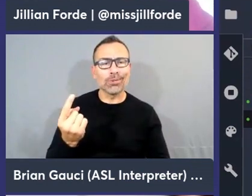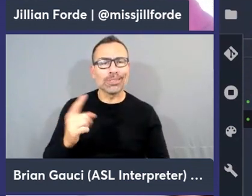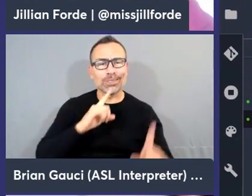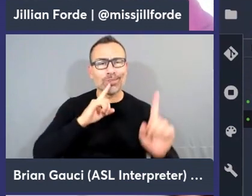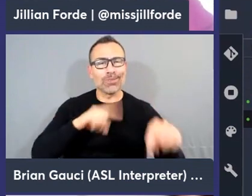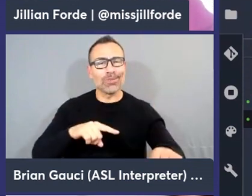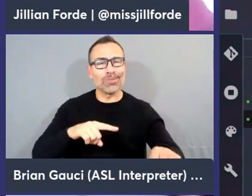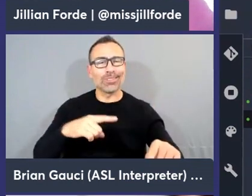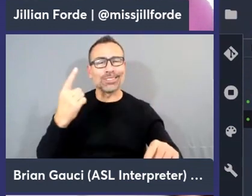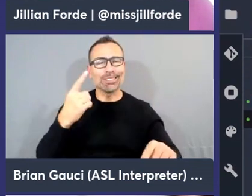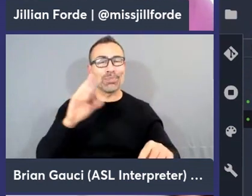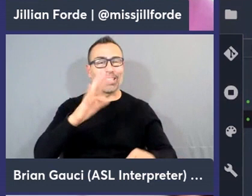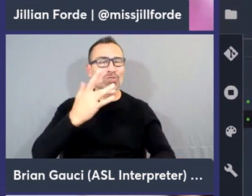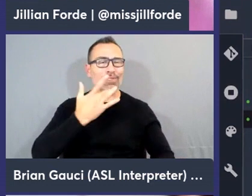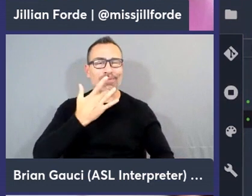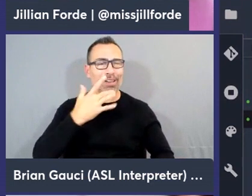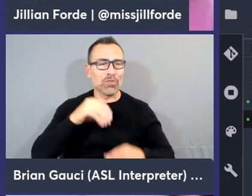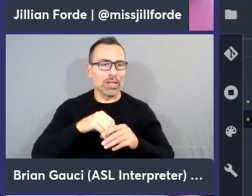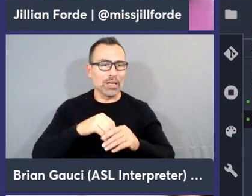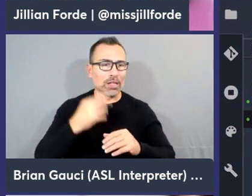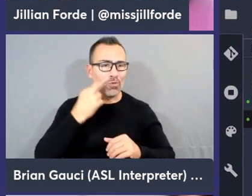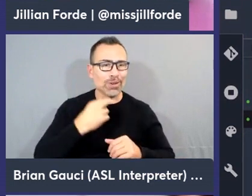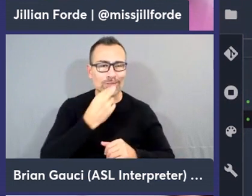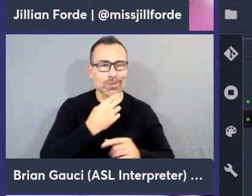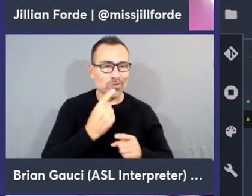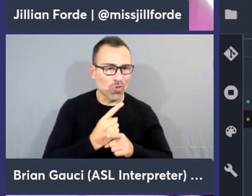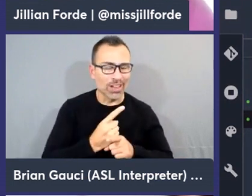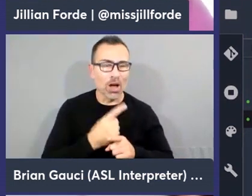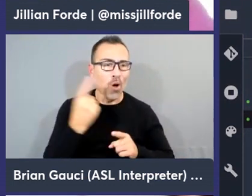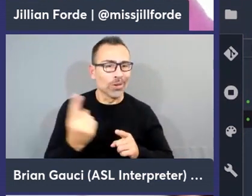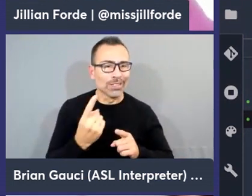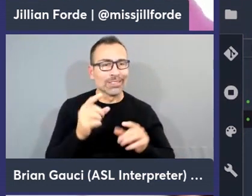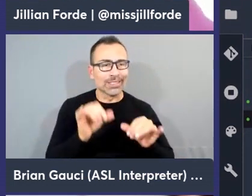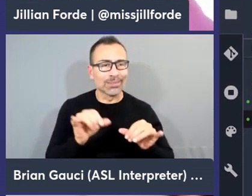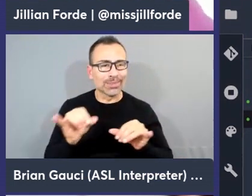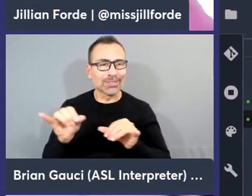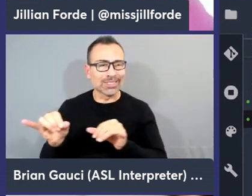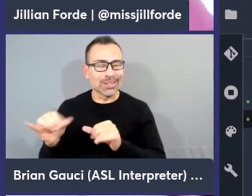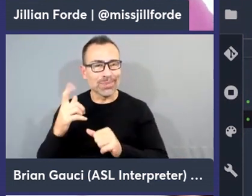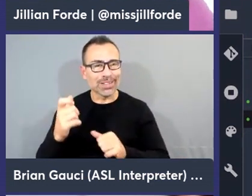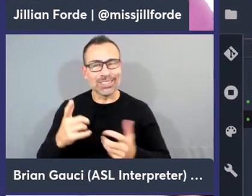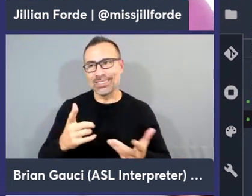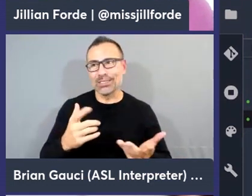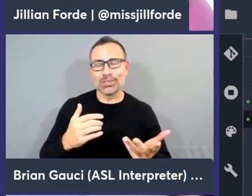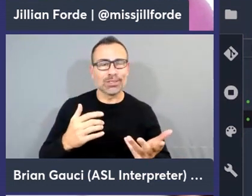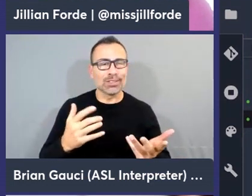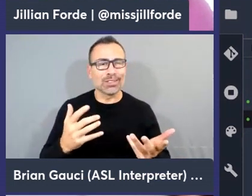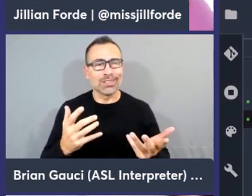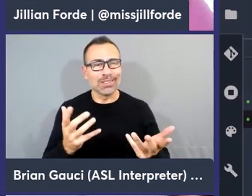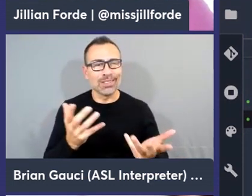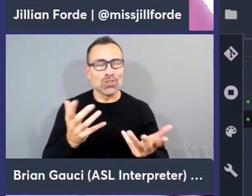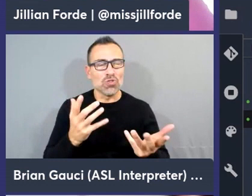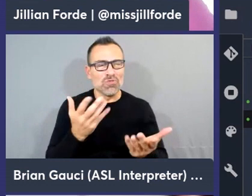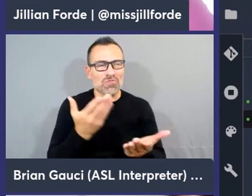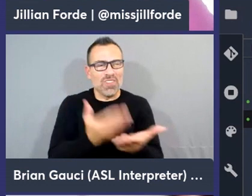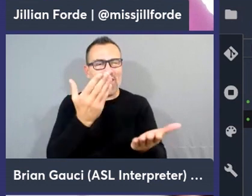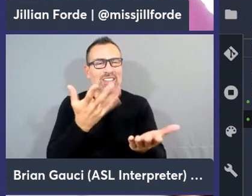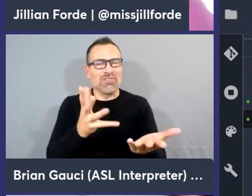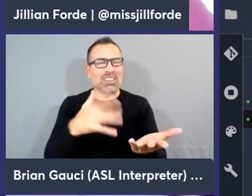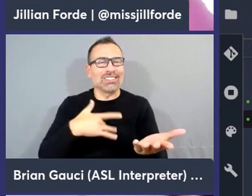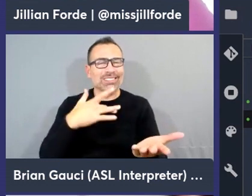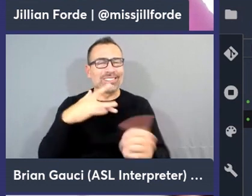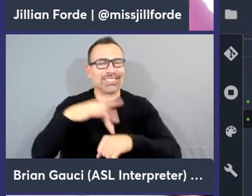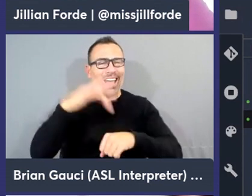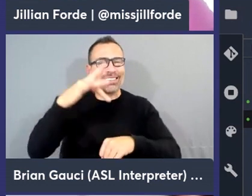item in your favorite restaurant, most likely, right? Because you have evidence that particular item